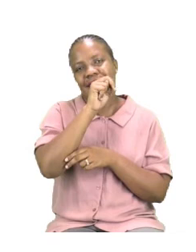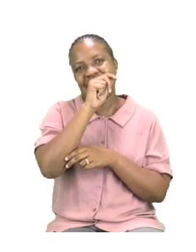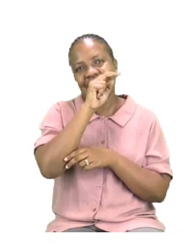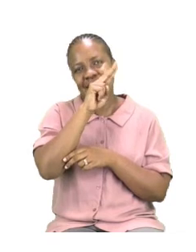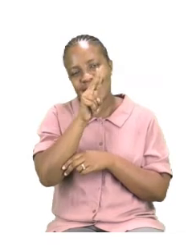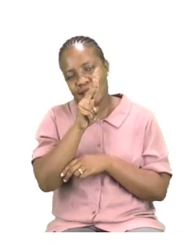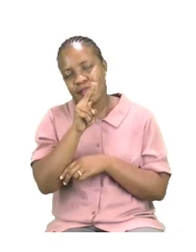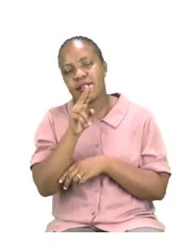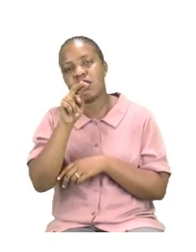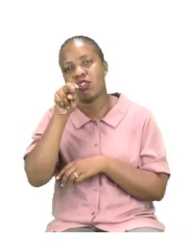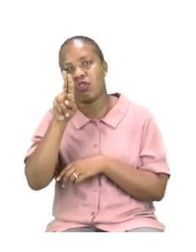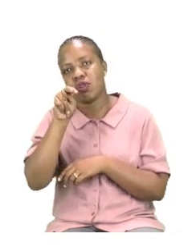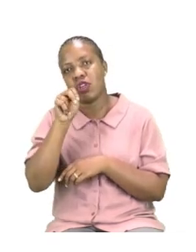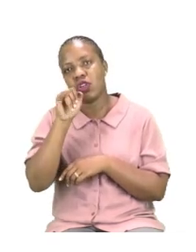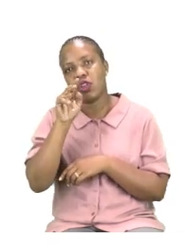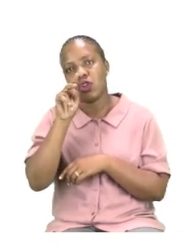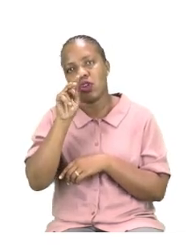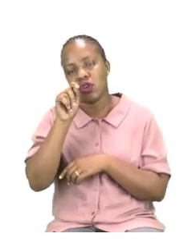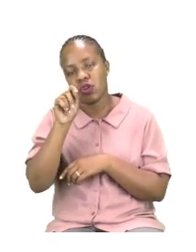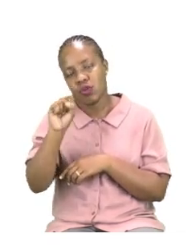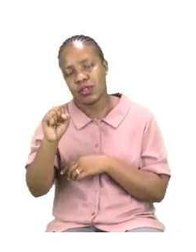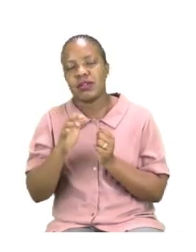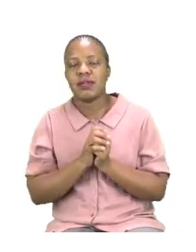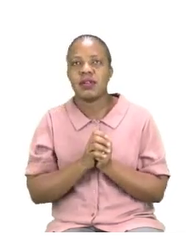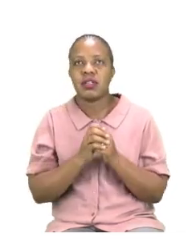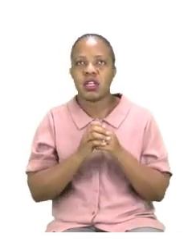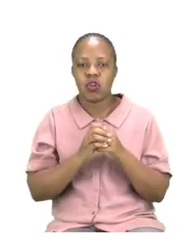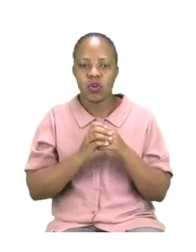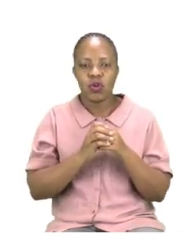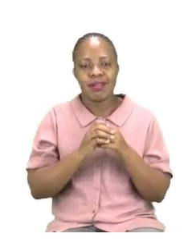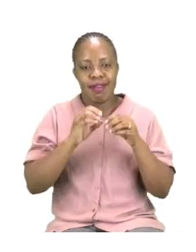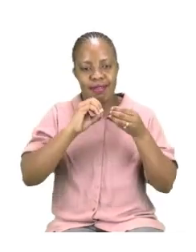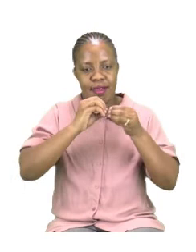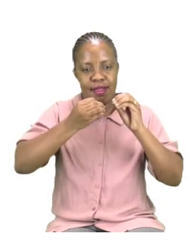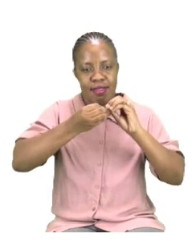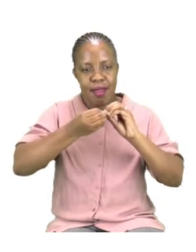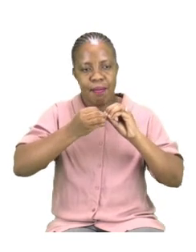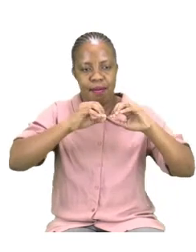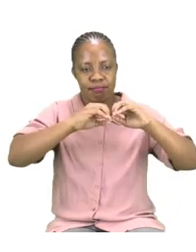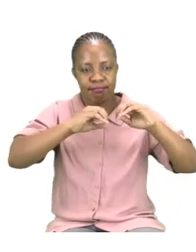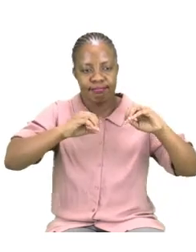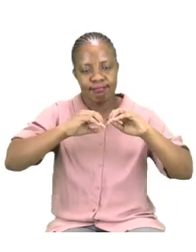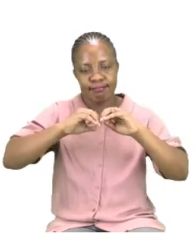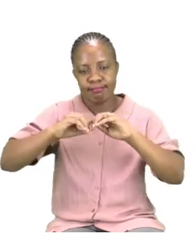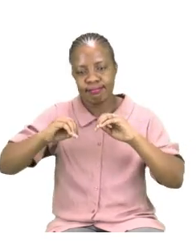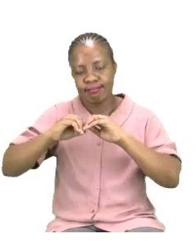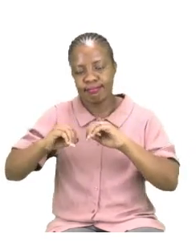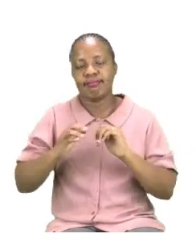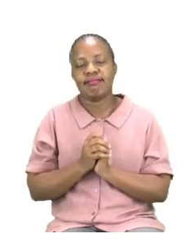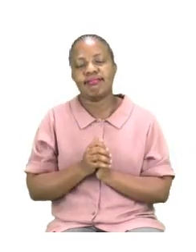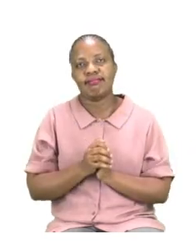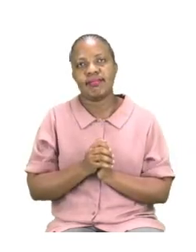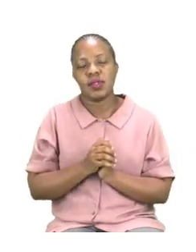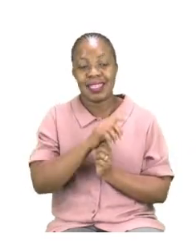we are going to break down the number and we are going to put it separately from the others. The